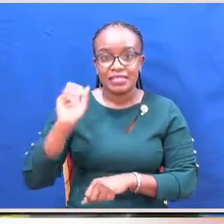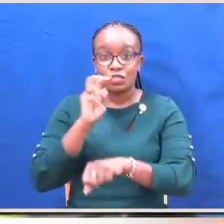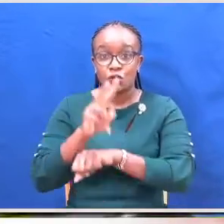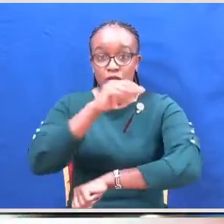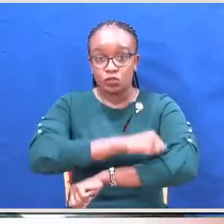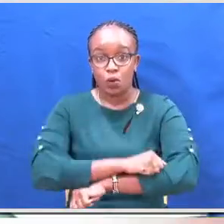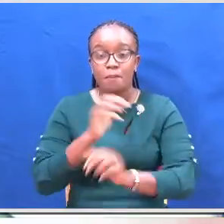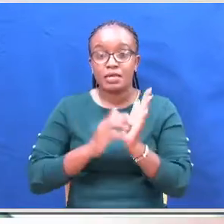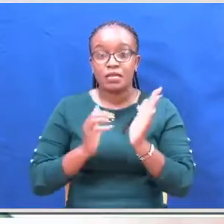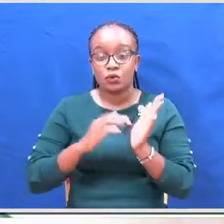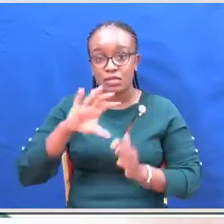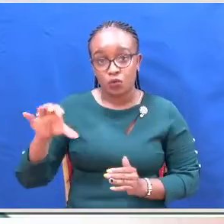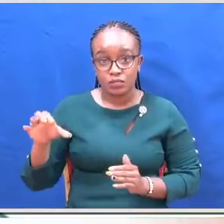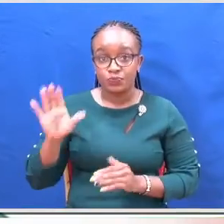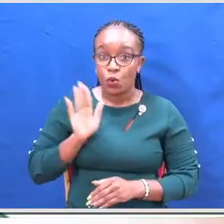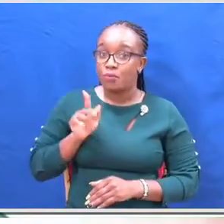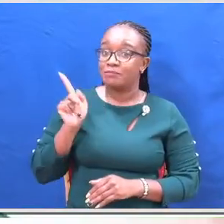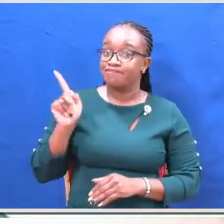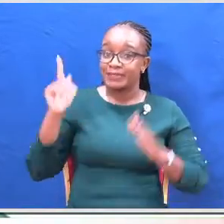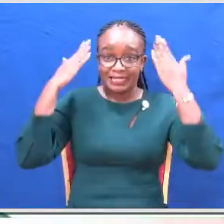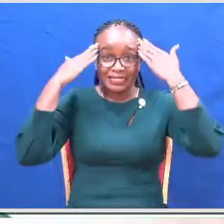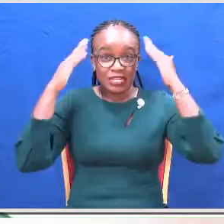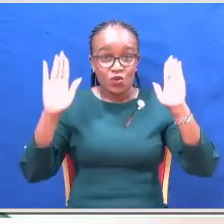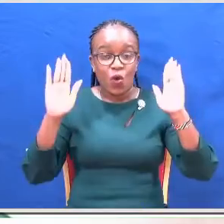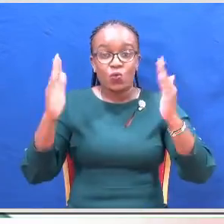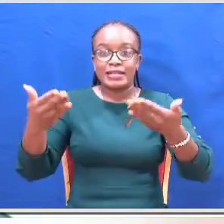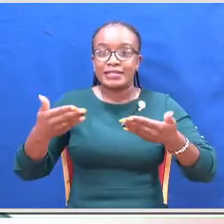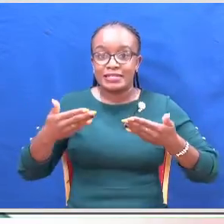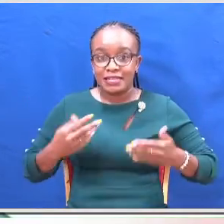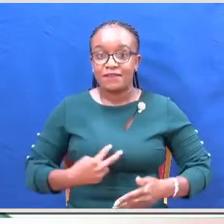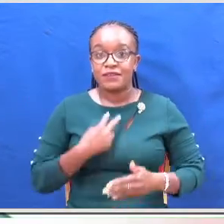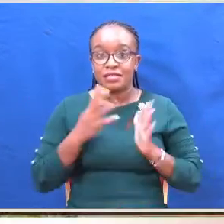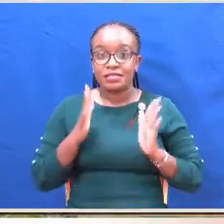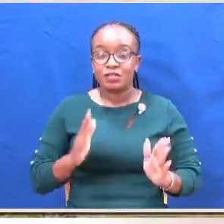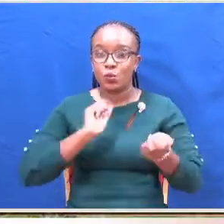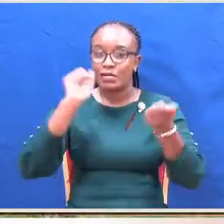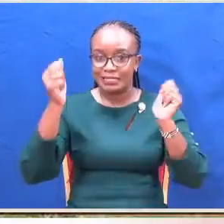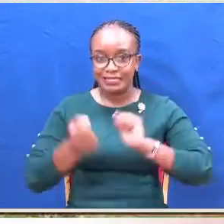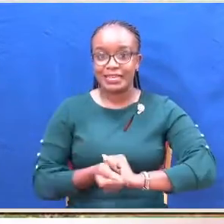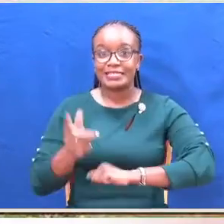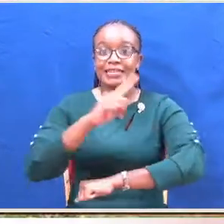What she didn't know was that she would be receiving visitors who would totally change her day.